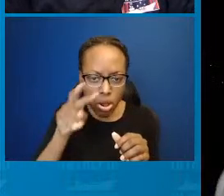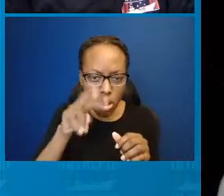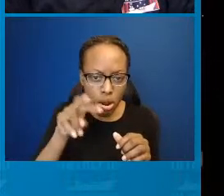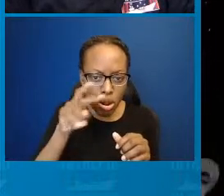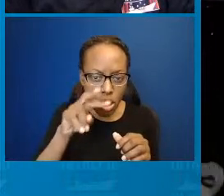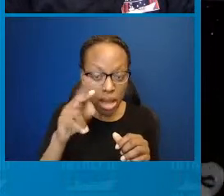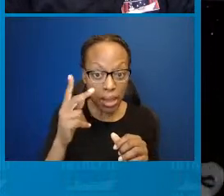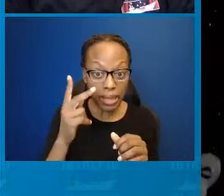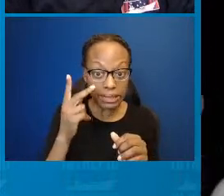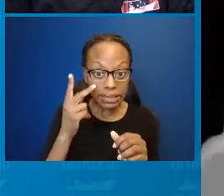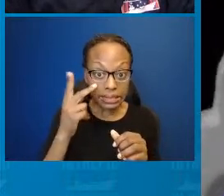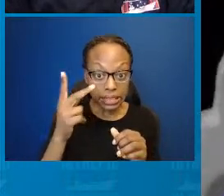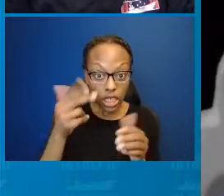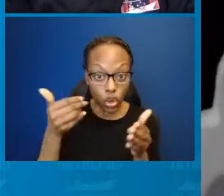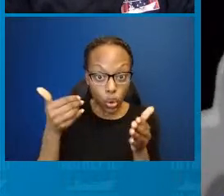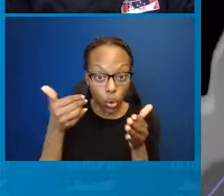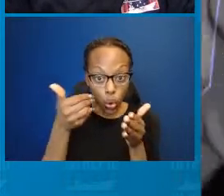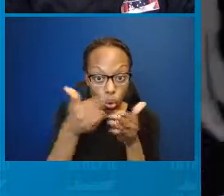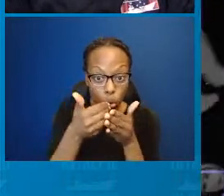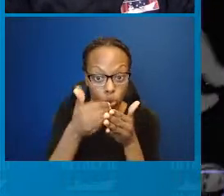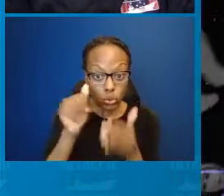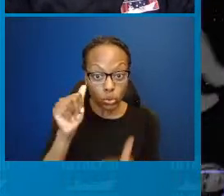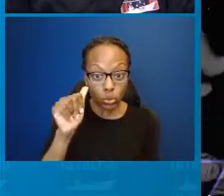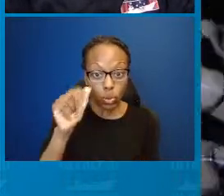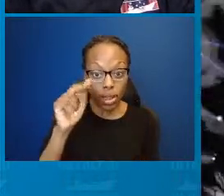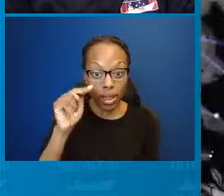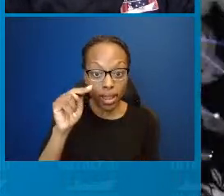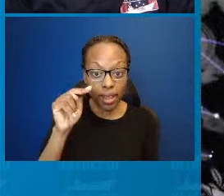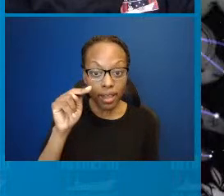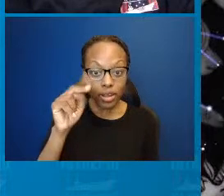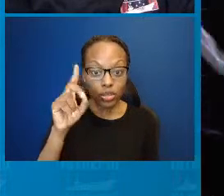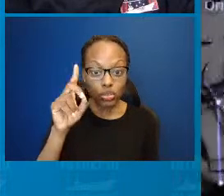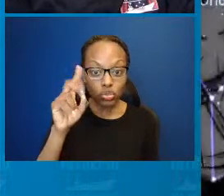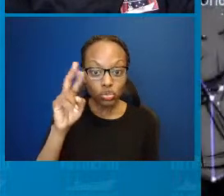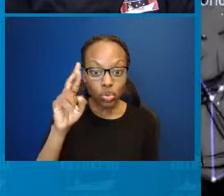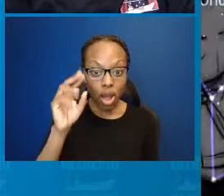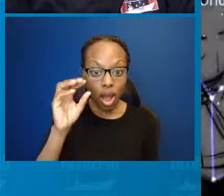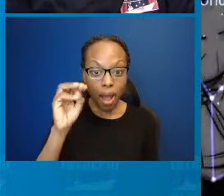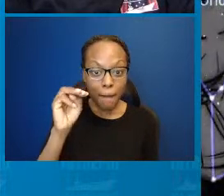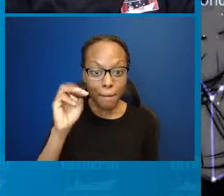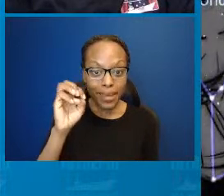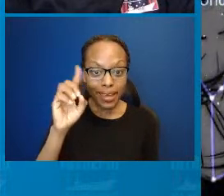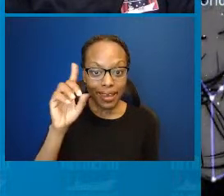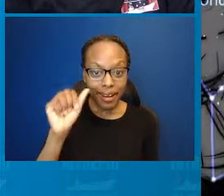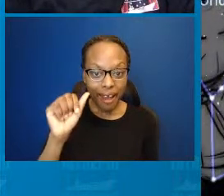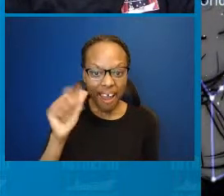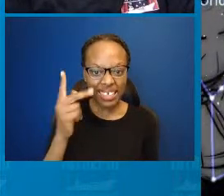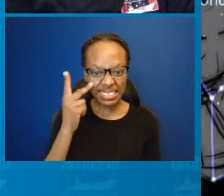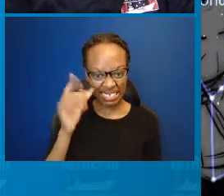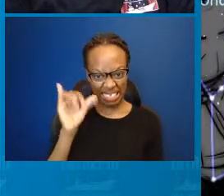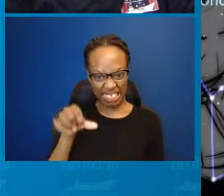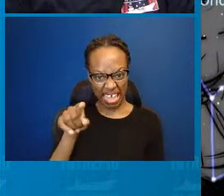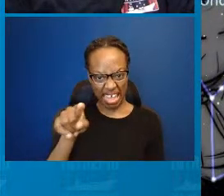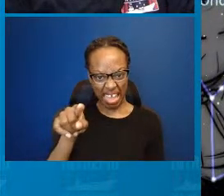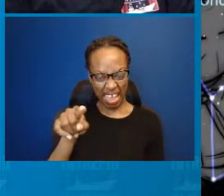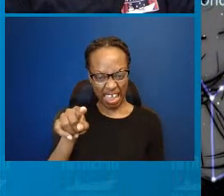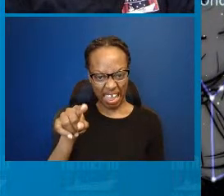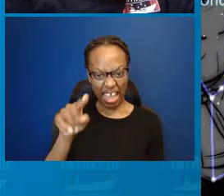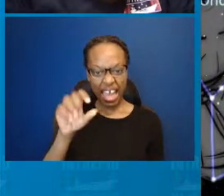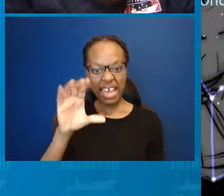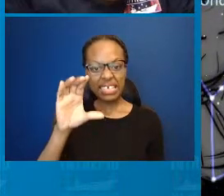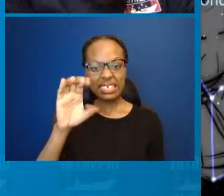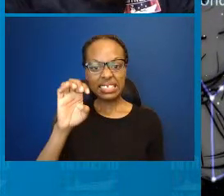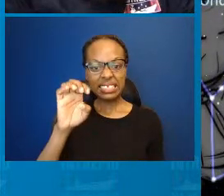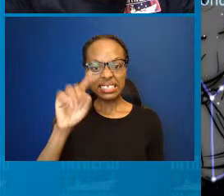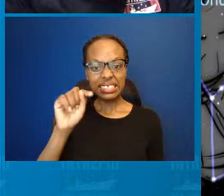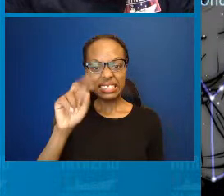might notice this weird looking thing over here. This is Cetus the sea monster. And I